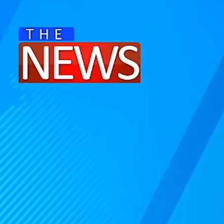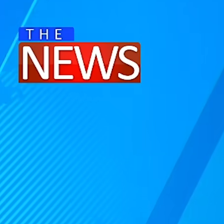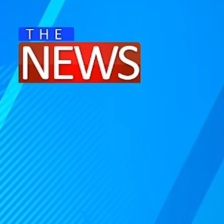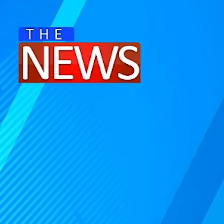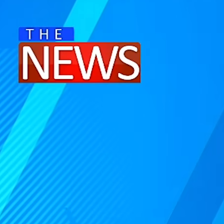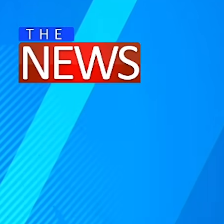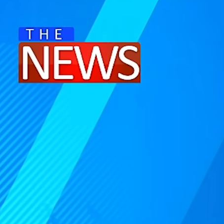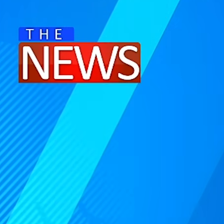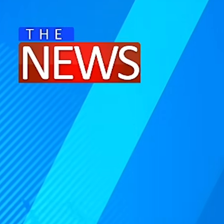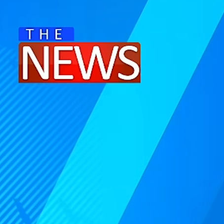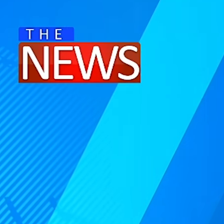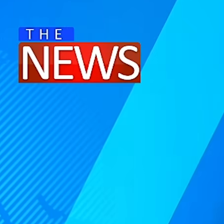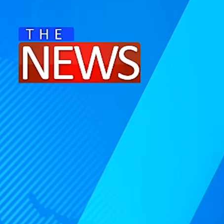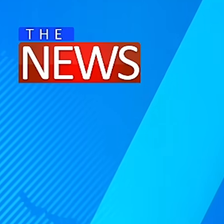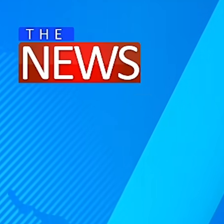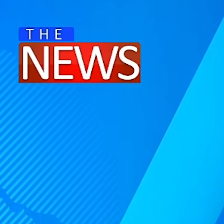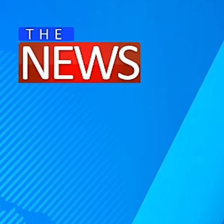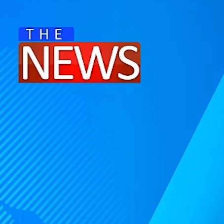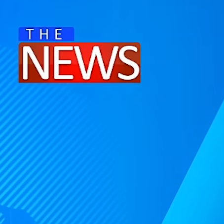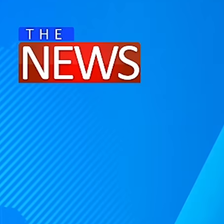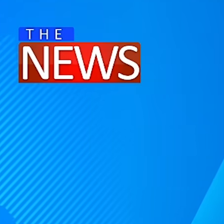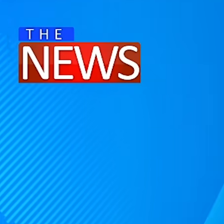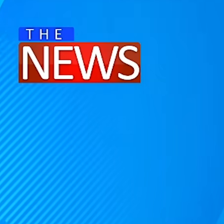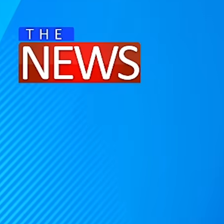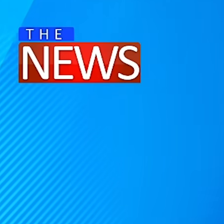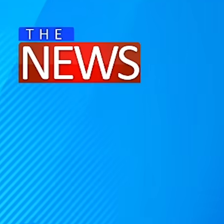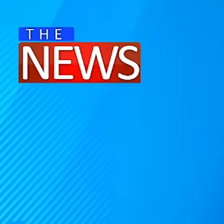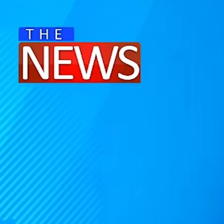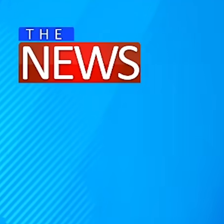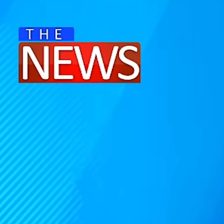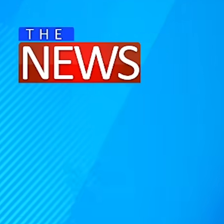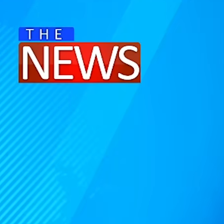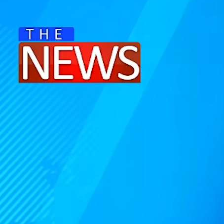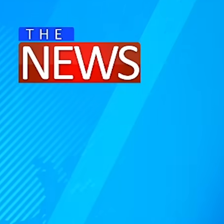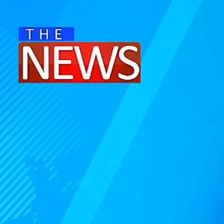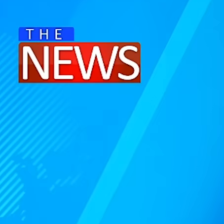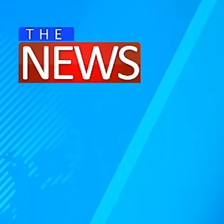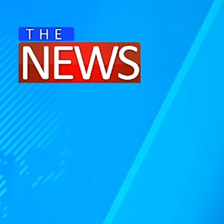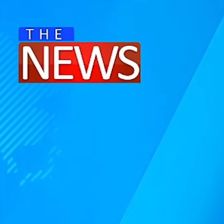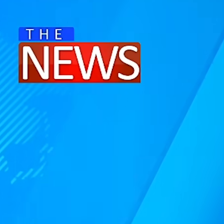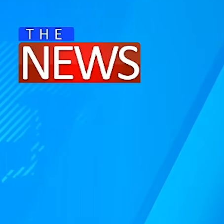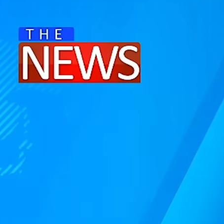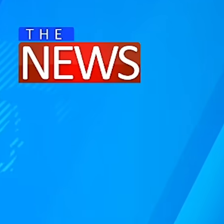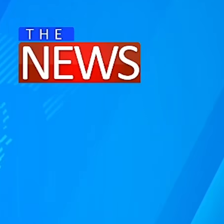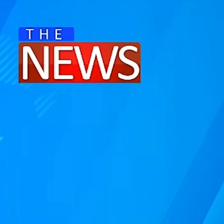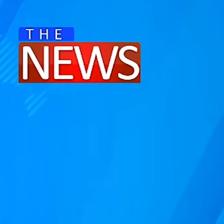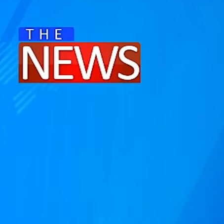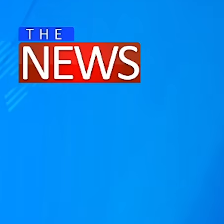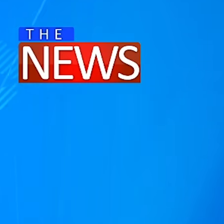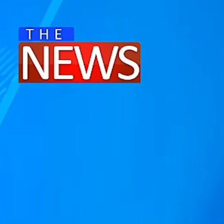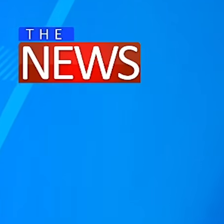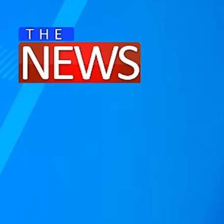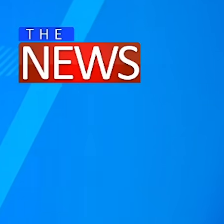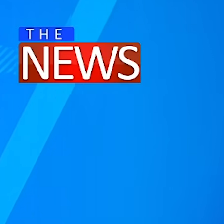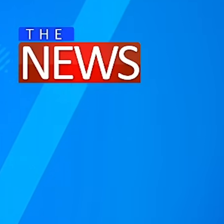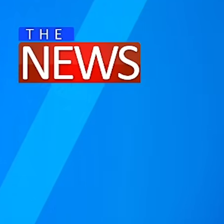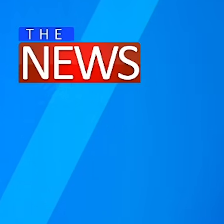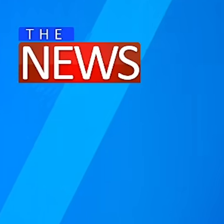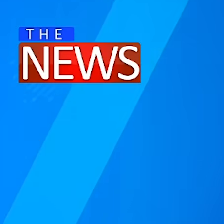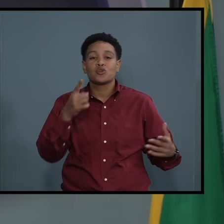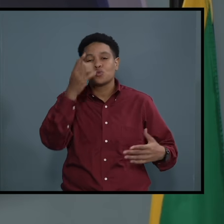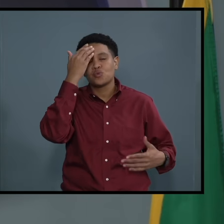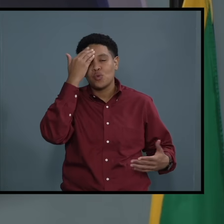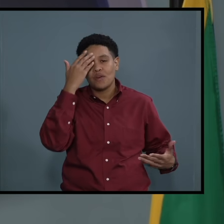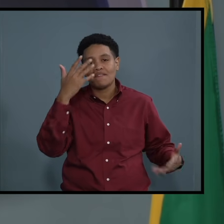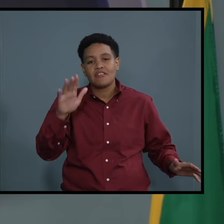will take place in July. Regional heads met virtually last week and the decision was made. Jamaica was among the dissenting